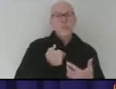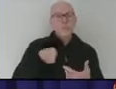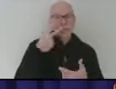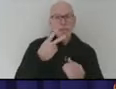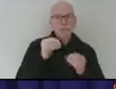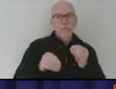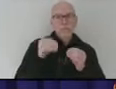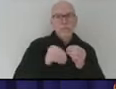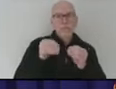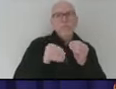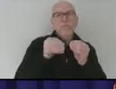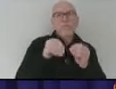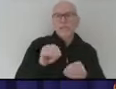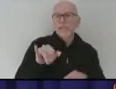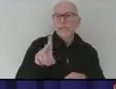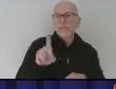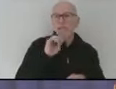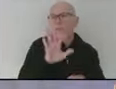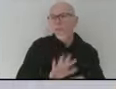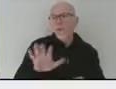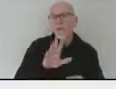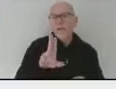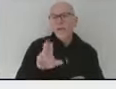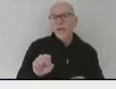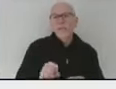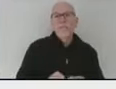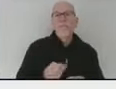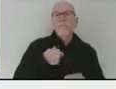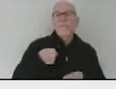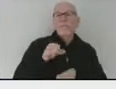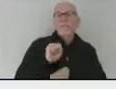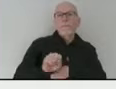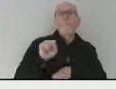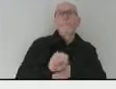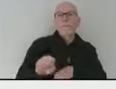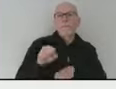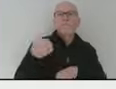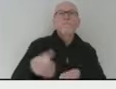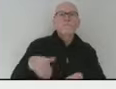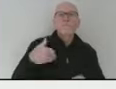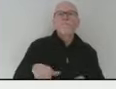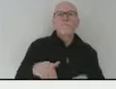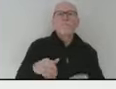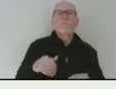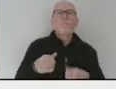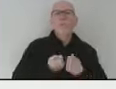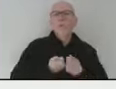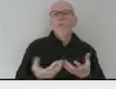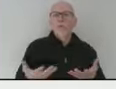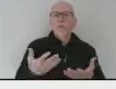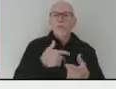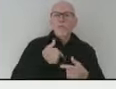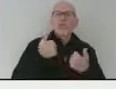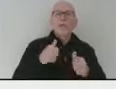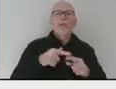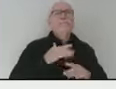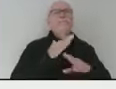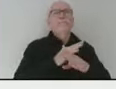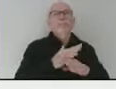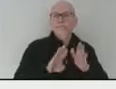in Indiana and across the country. We've been working tirelessly to prevent the surge that we're currently